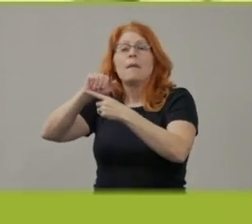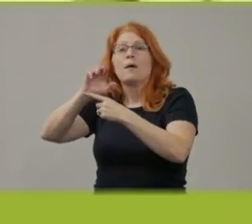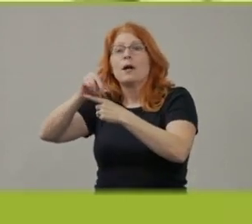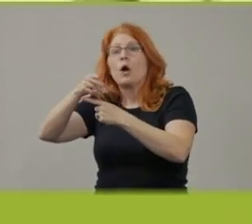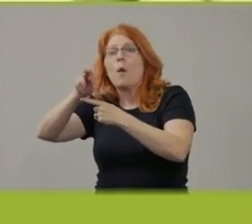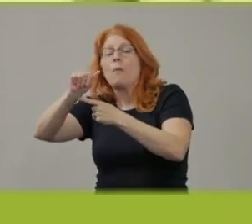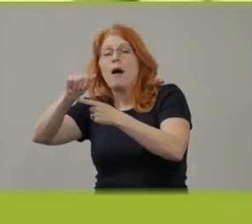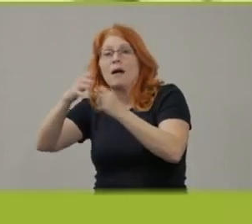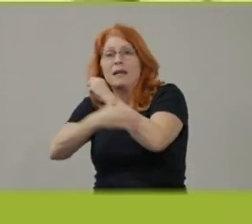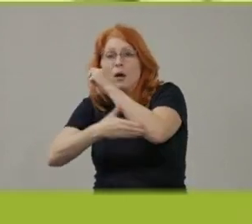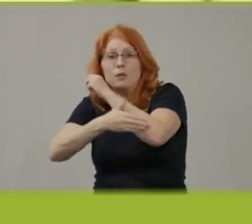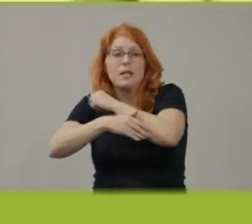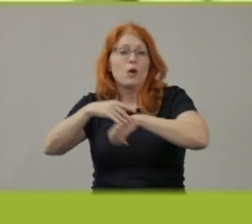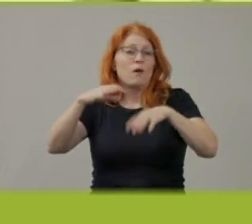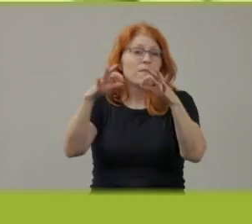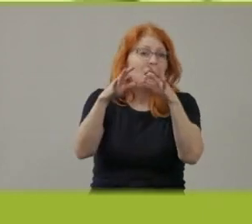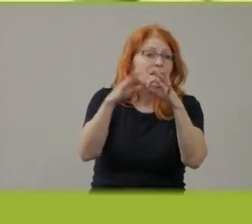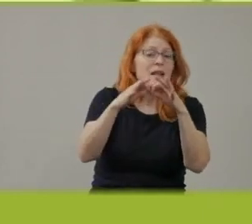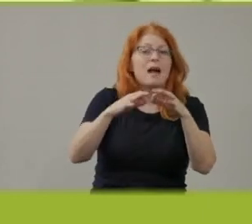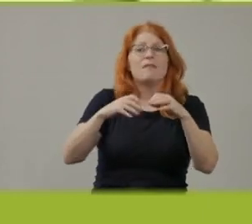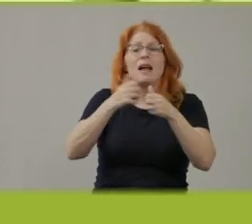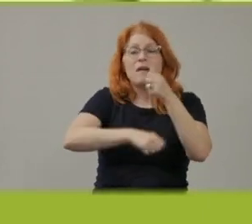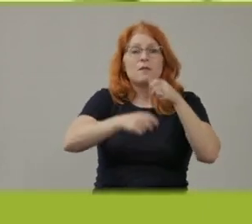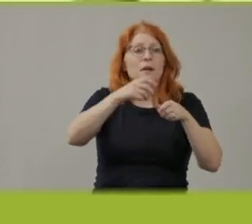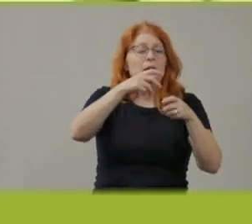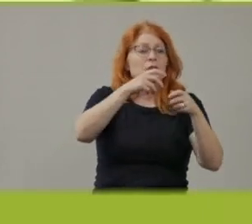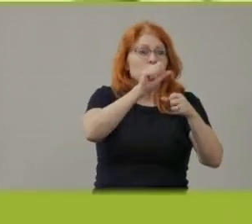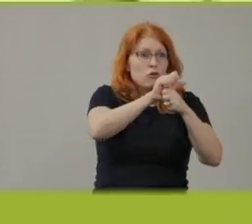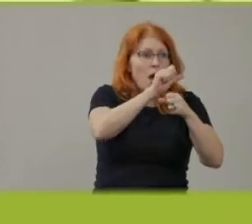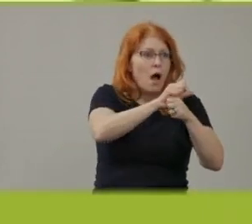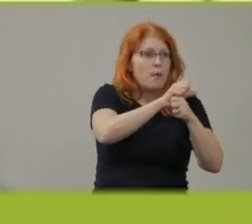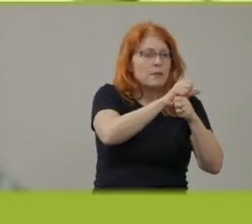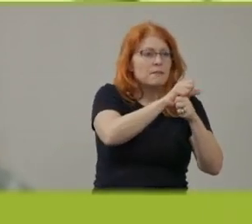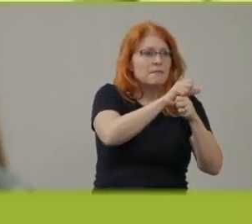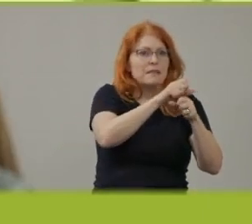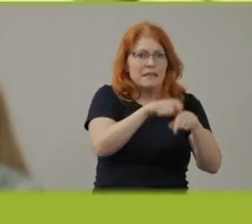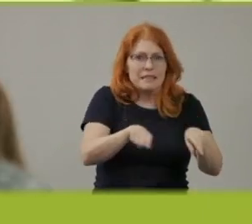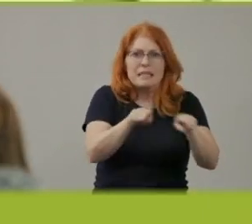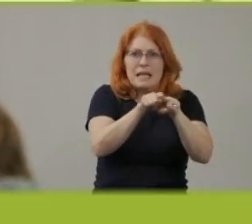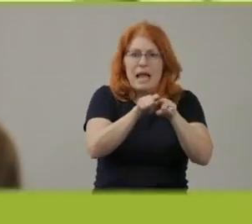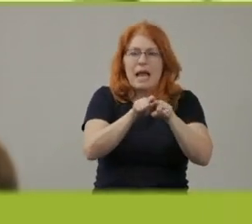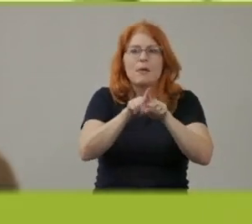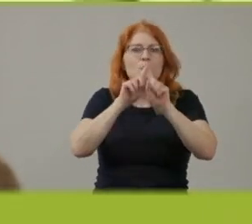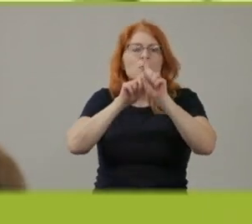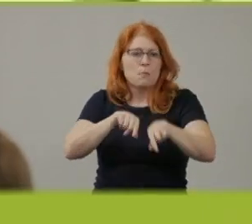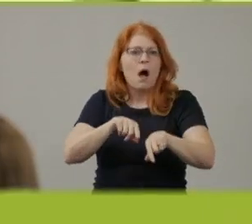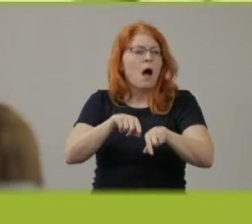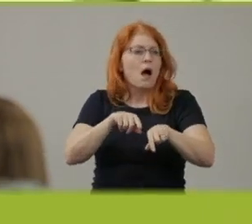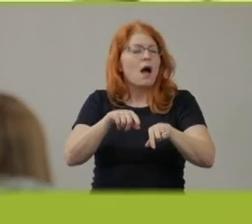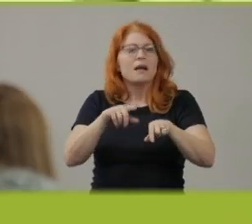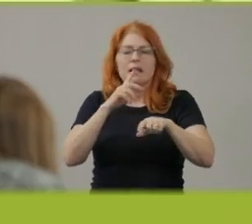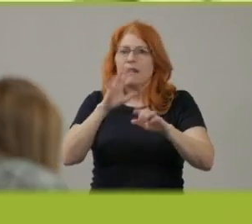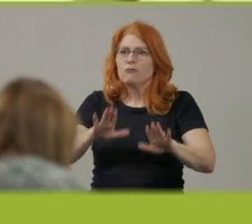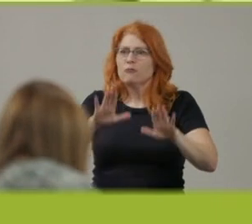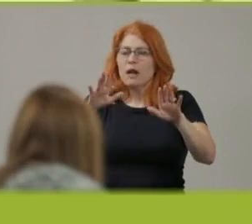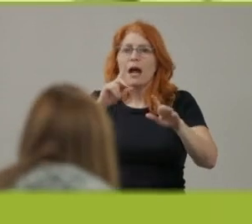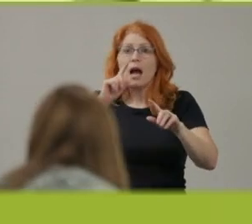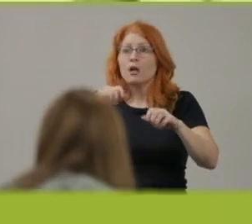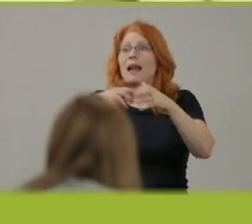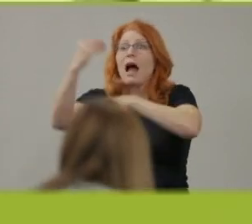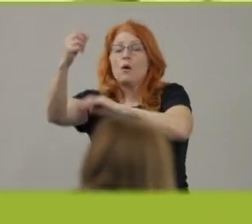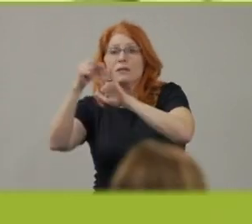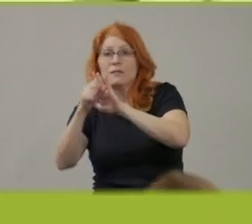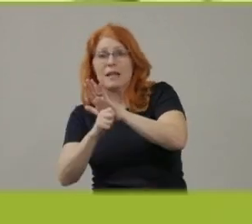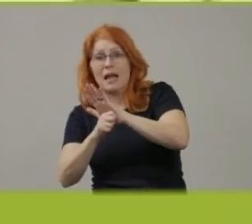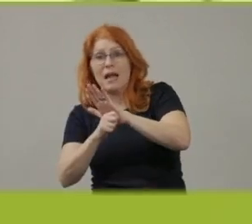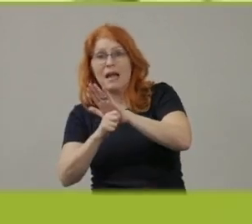into Flagstaff, and every single position is the same in support of an incident. And so that's what's really great is that I could even go out of state.